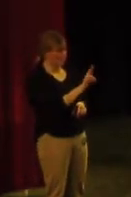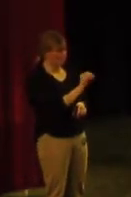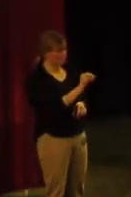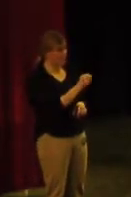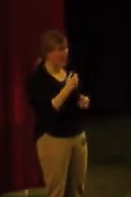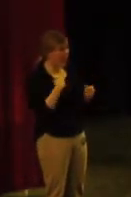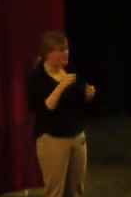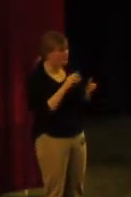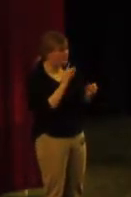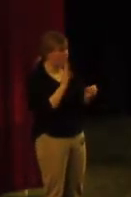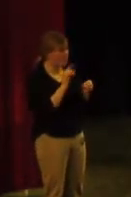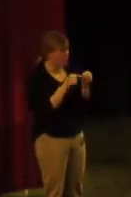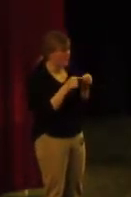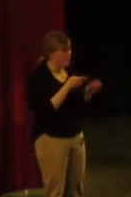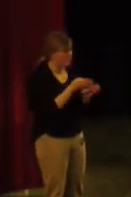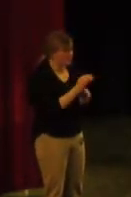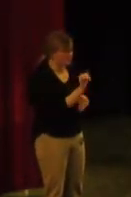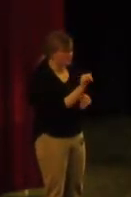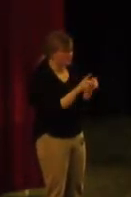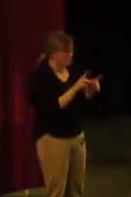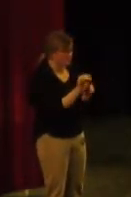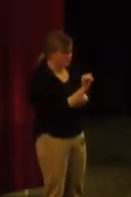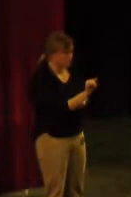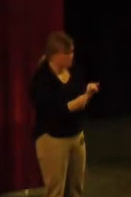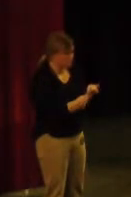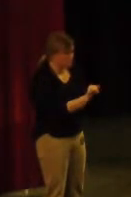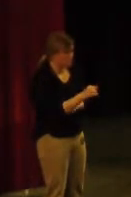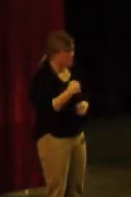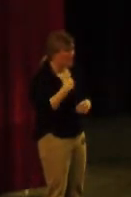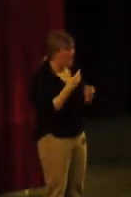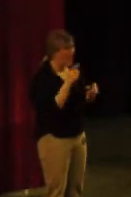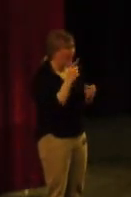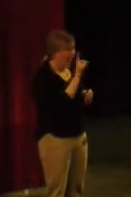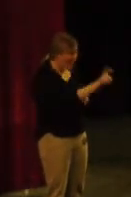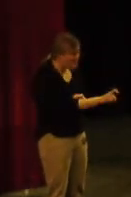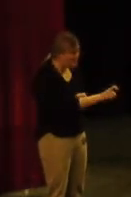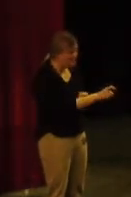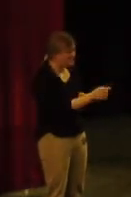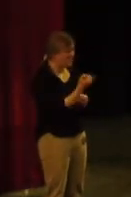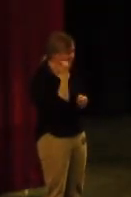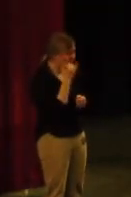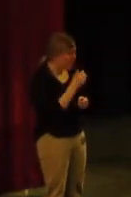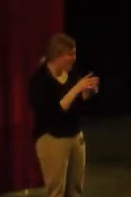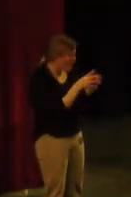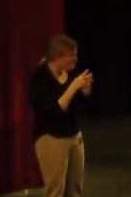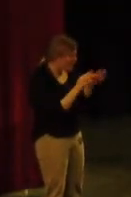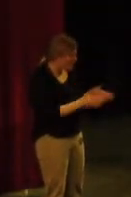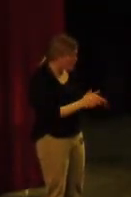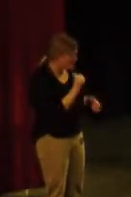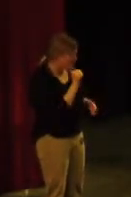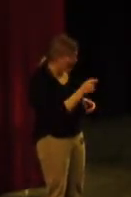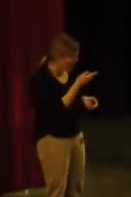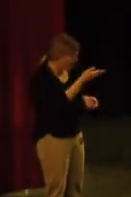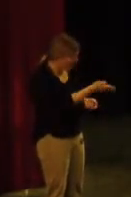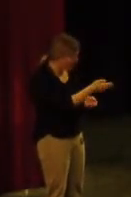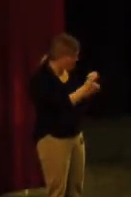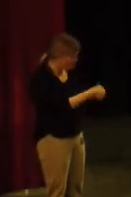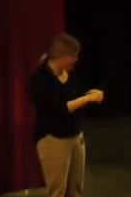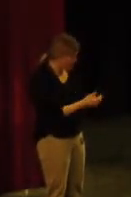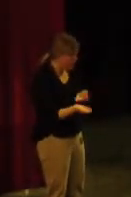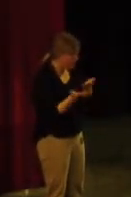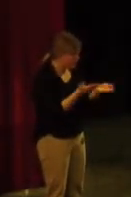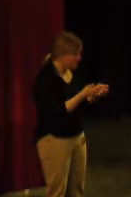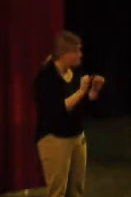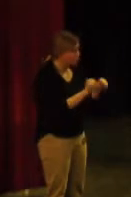were looking at that, and they sort of asked the question, if there were Americans that aren't there that can fill the void, then you're welcome to bring in somebody